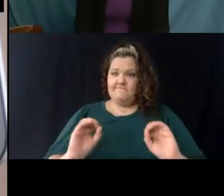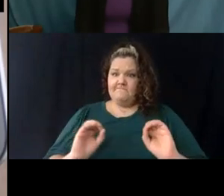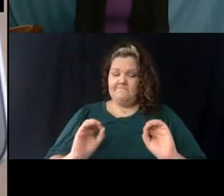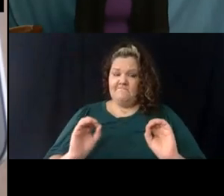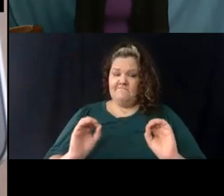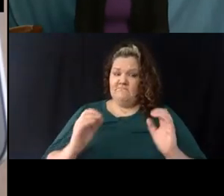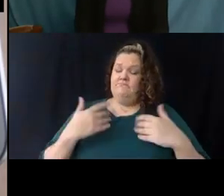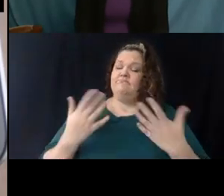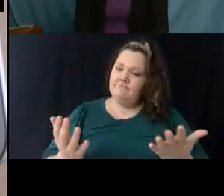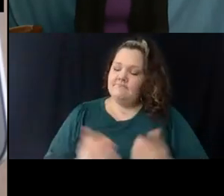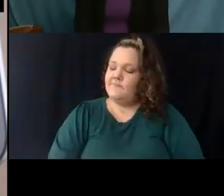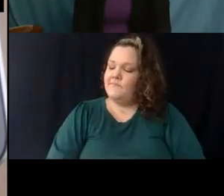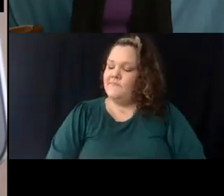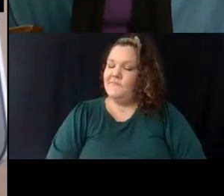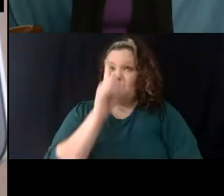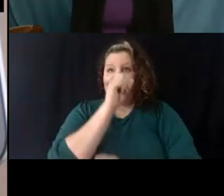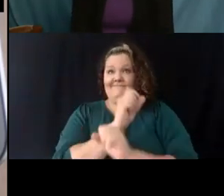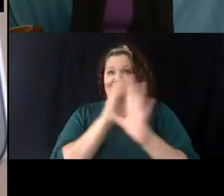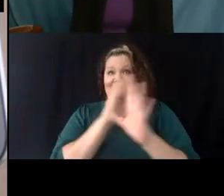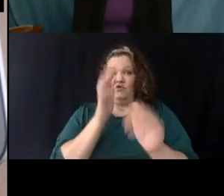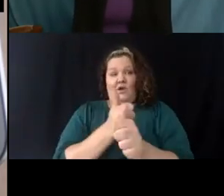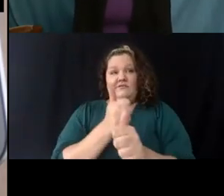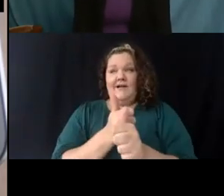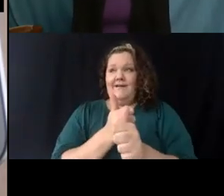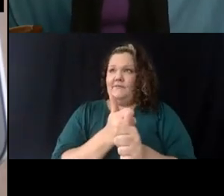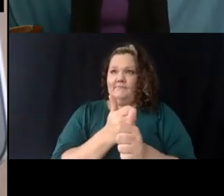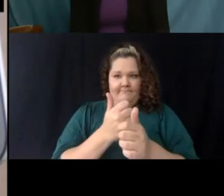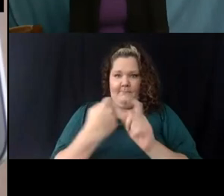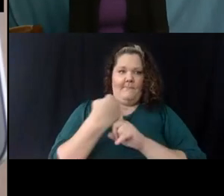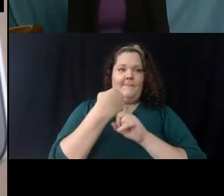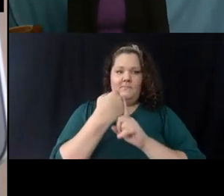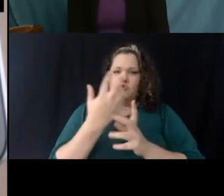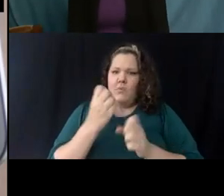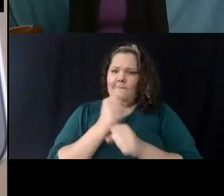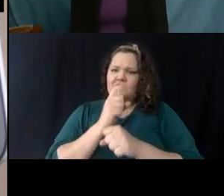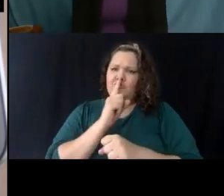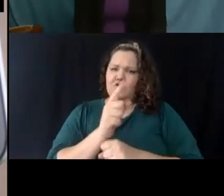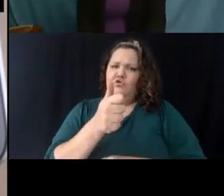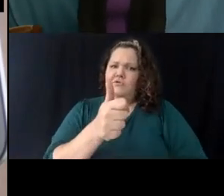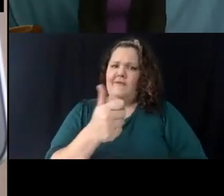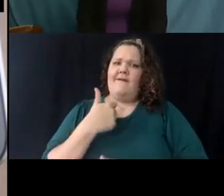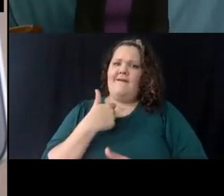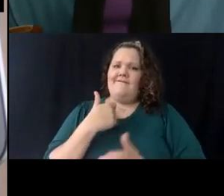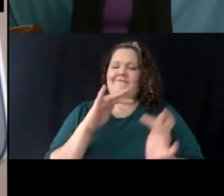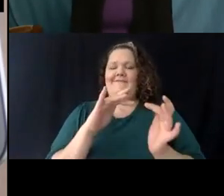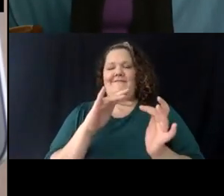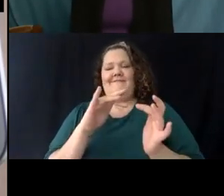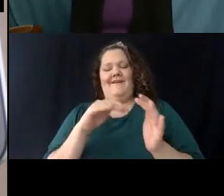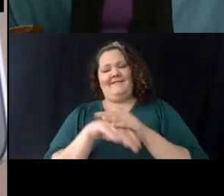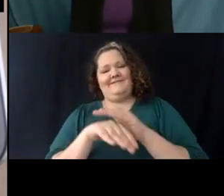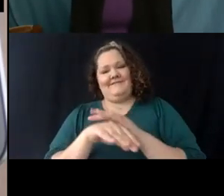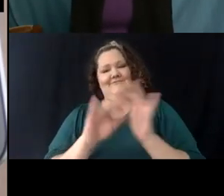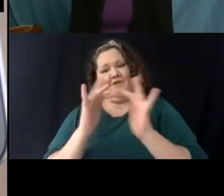The other thing to mention is that you may be able-bodied today, but you could be disabled tomorrow. All of us have that risk.